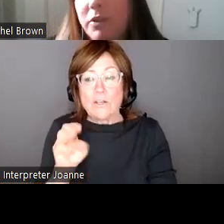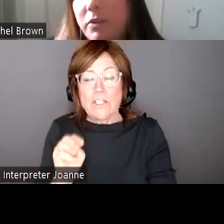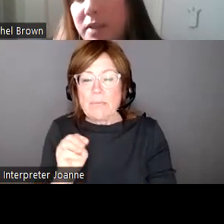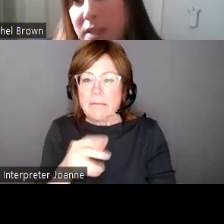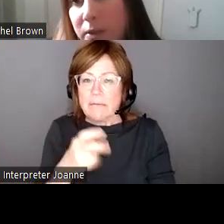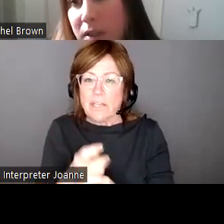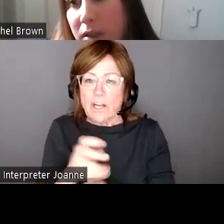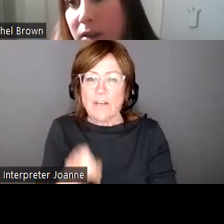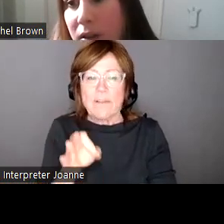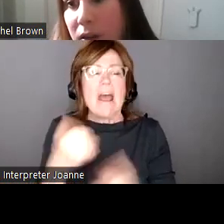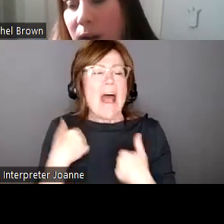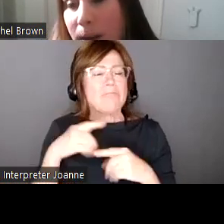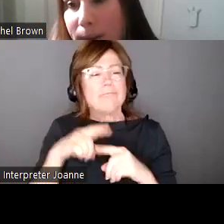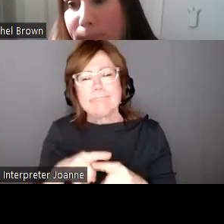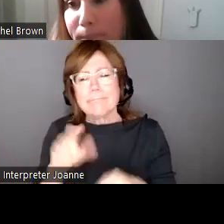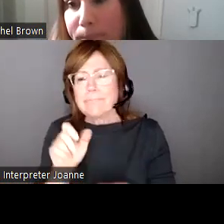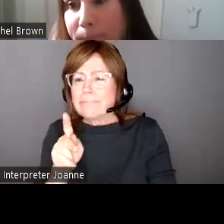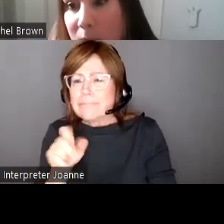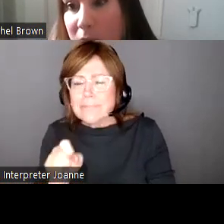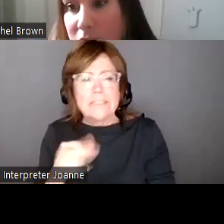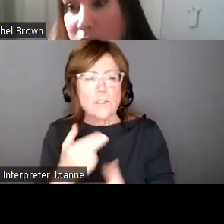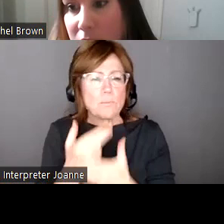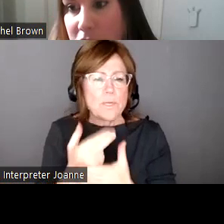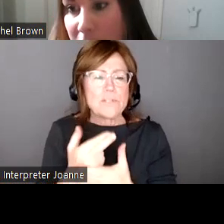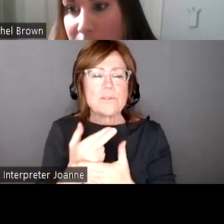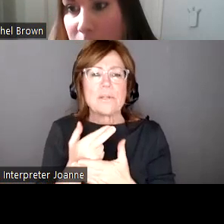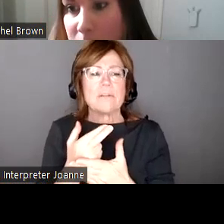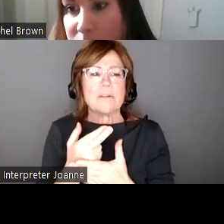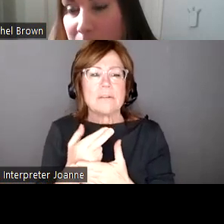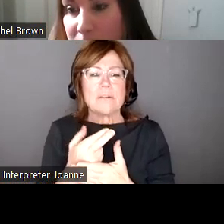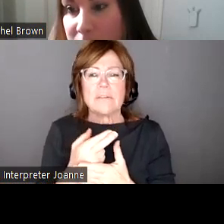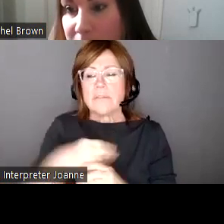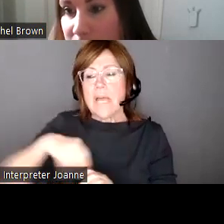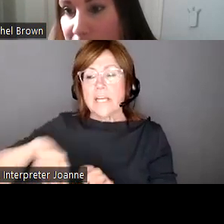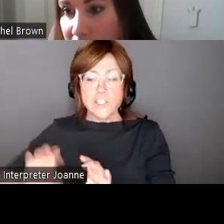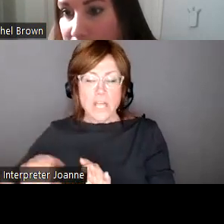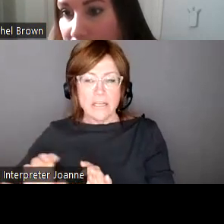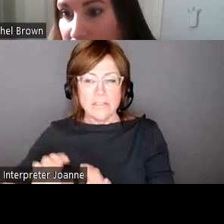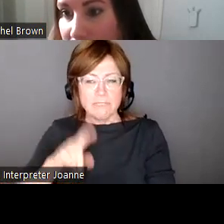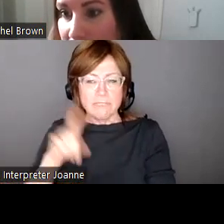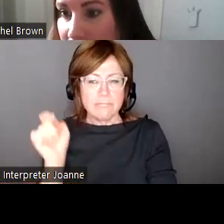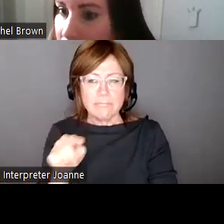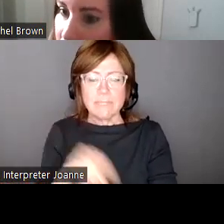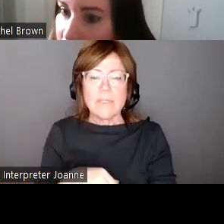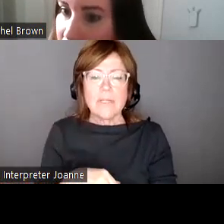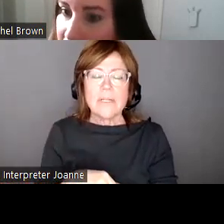and resources out there. Question in the chat for boosted posts on Facebook. Can you talk